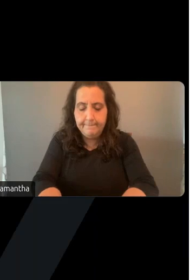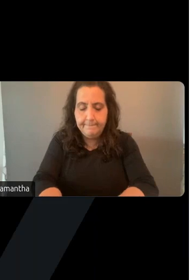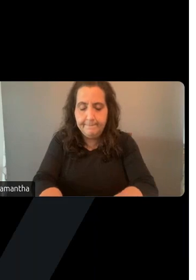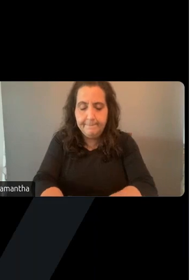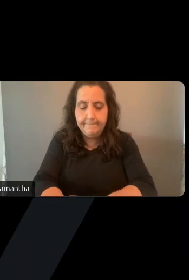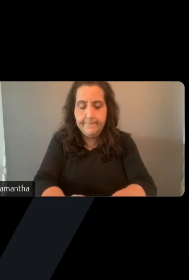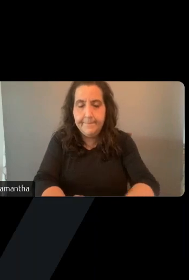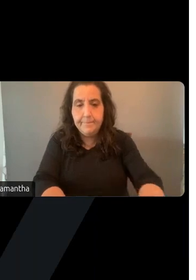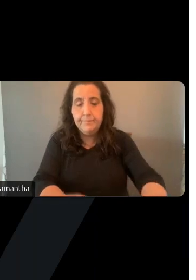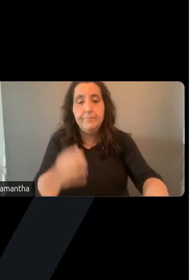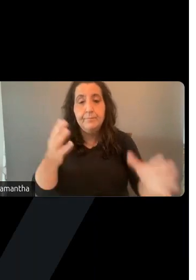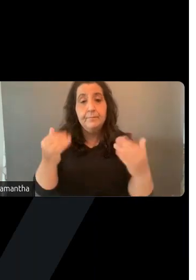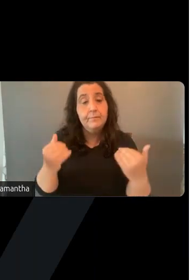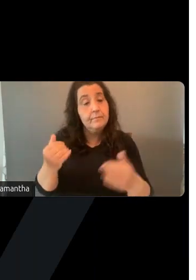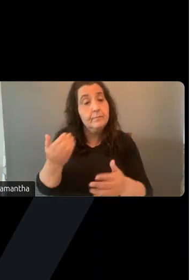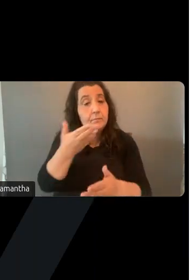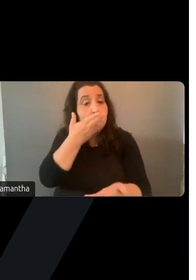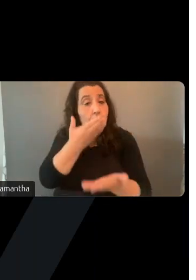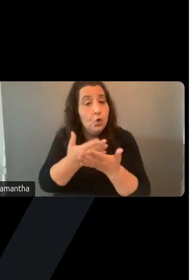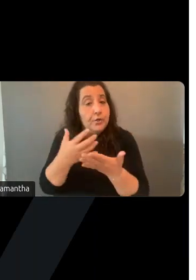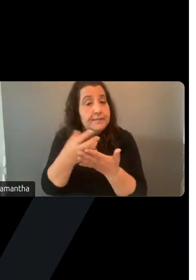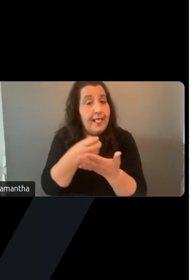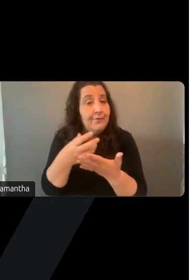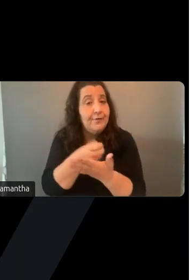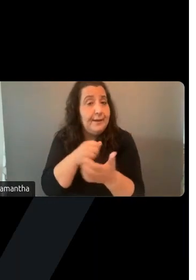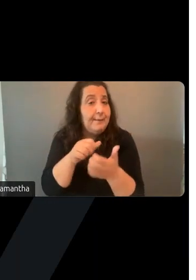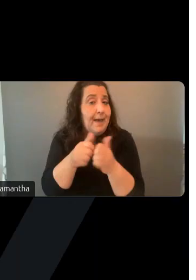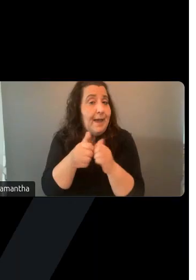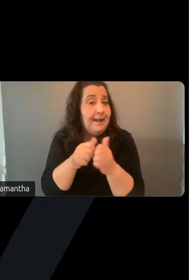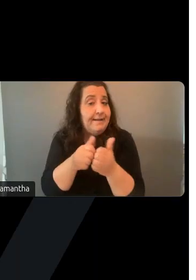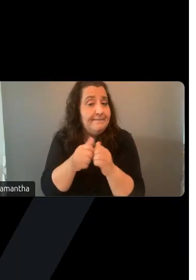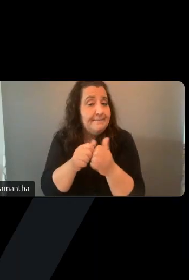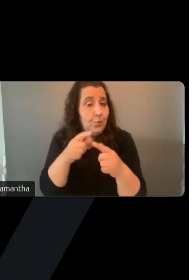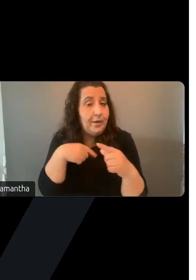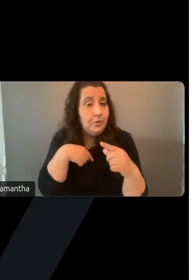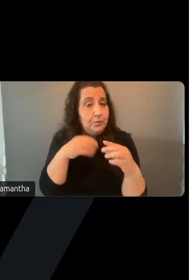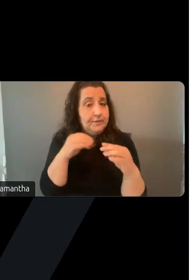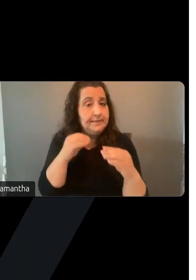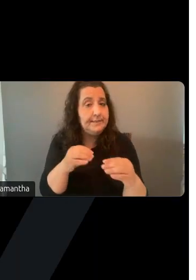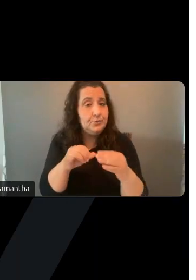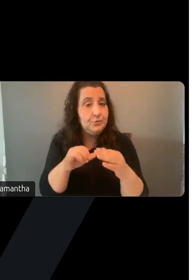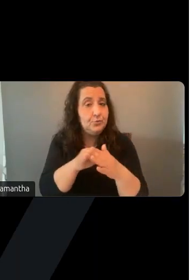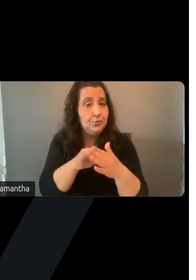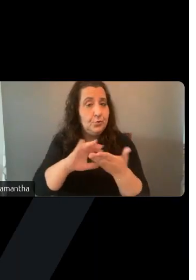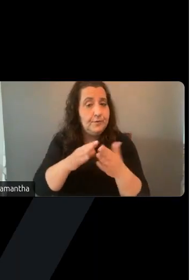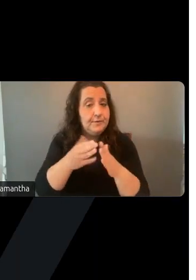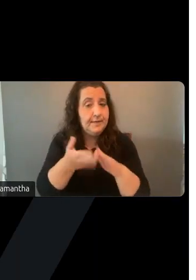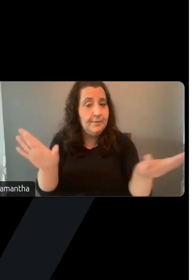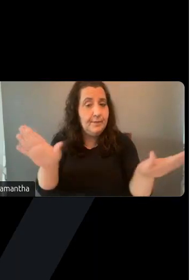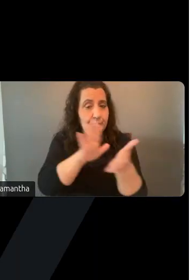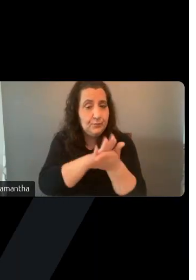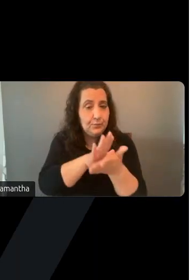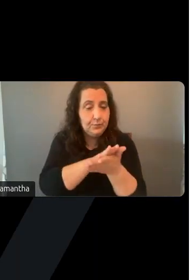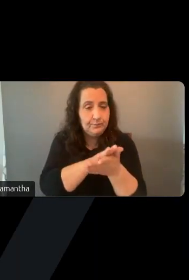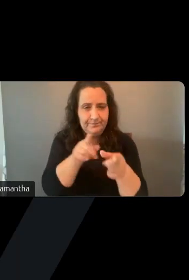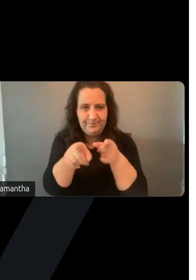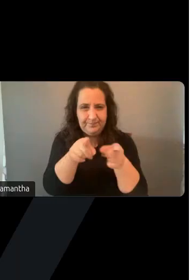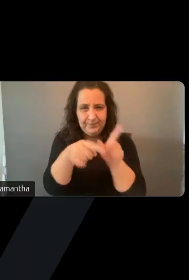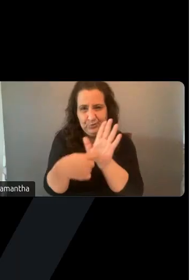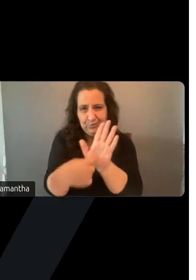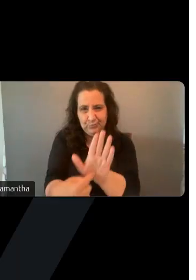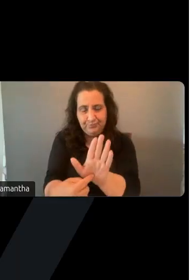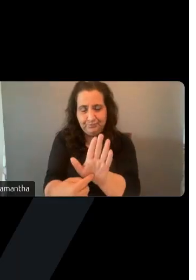So there are competitive salaries with a career in teaching in New York City public schools. And these salaries showed